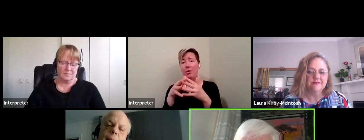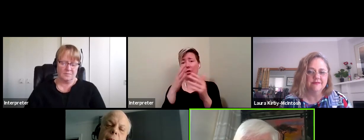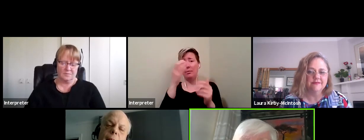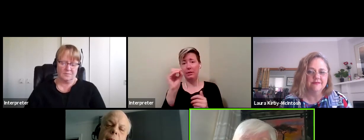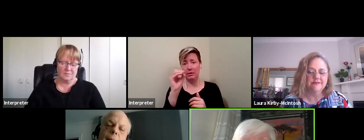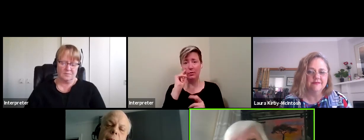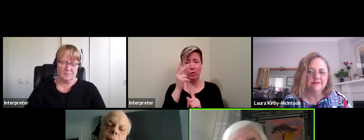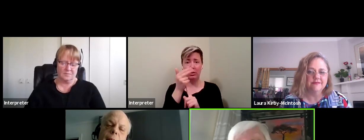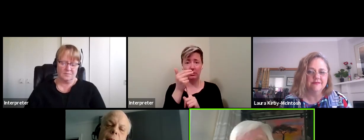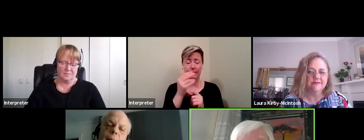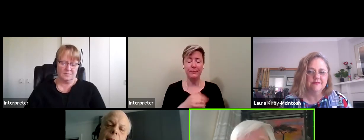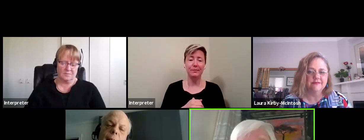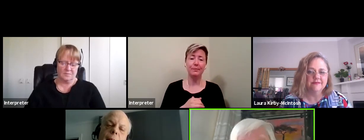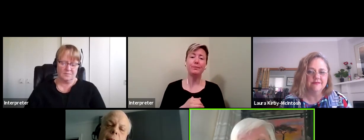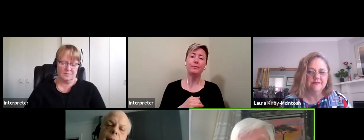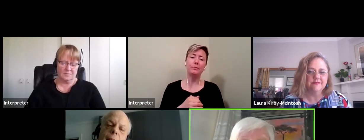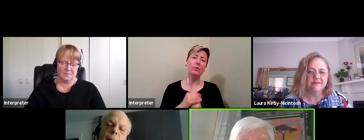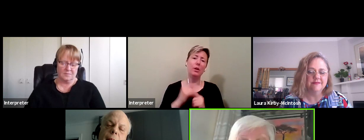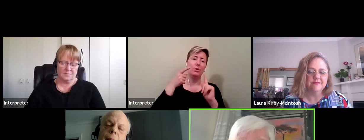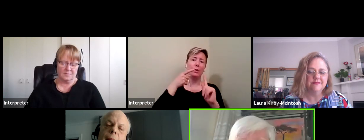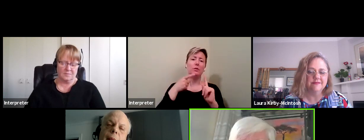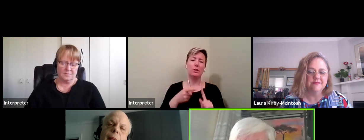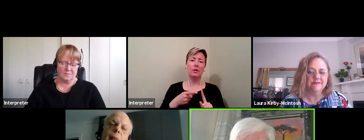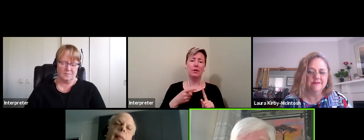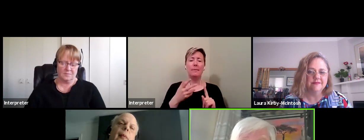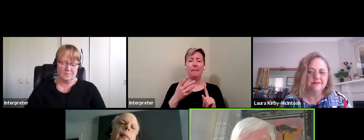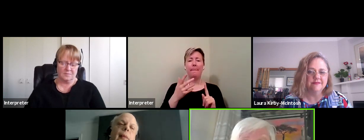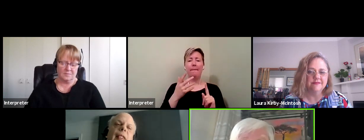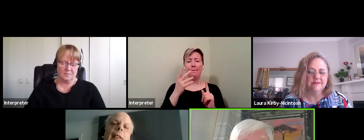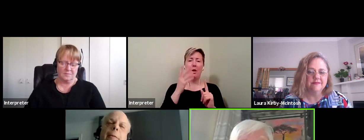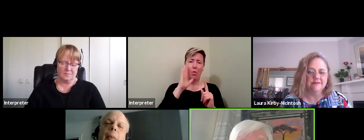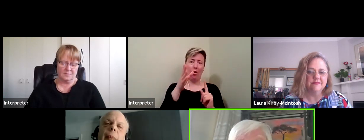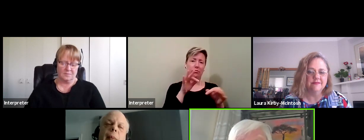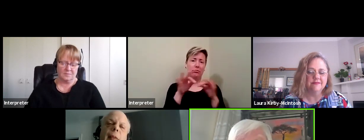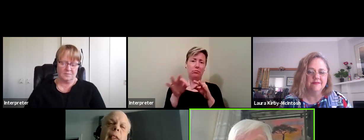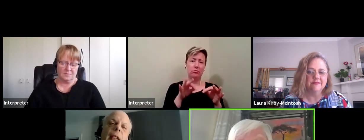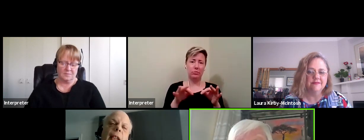some specifics I'll get into about things to look at in facilities, but in terms of just generally,